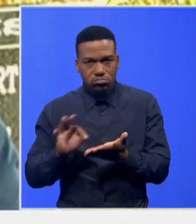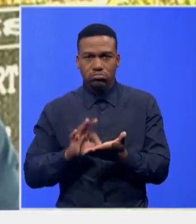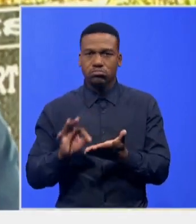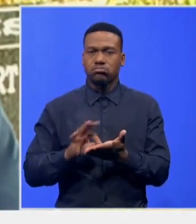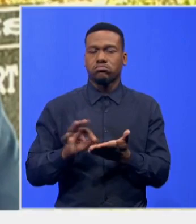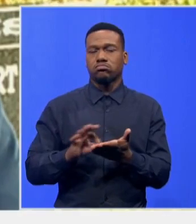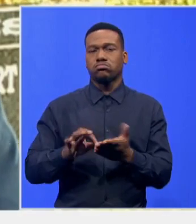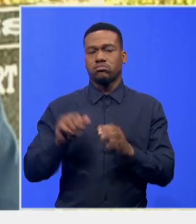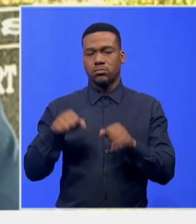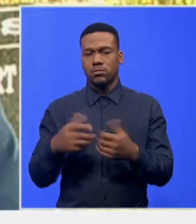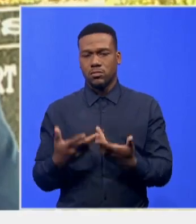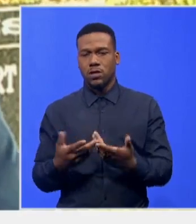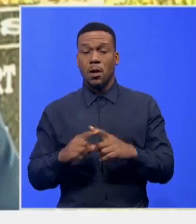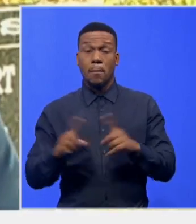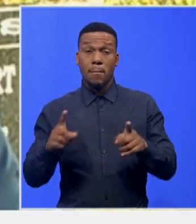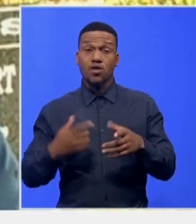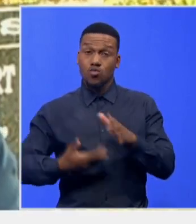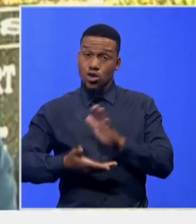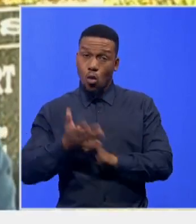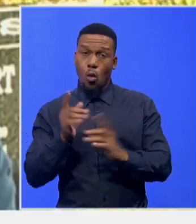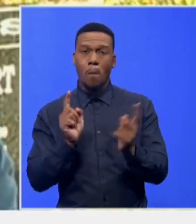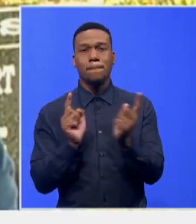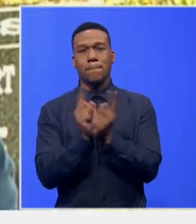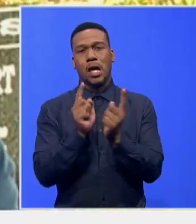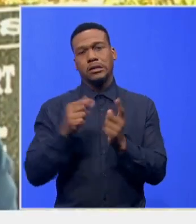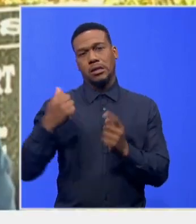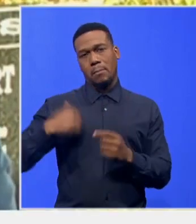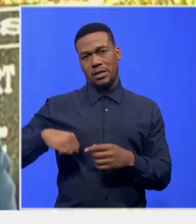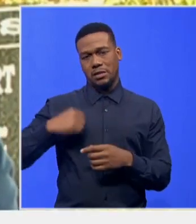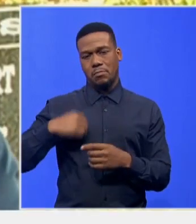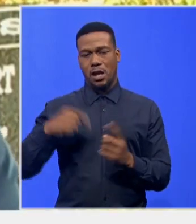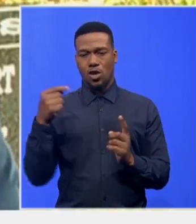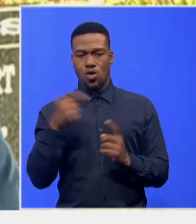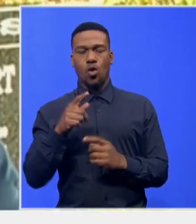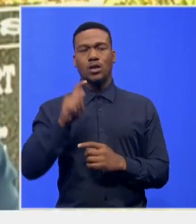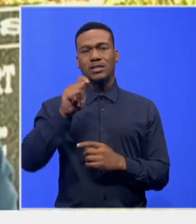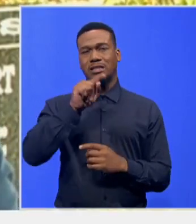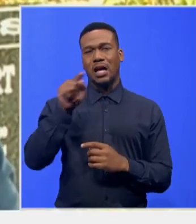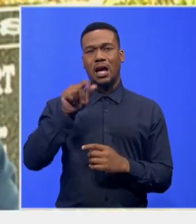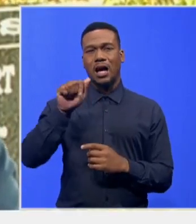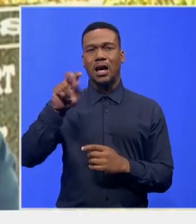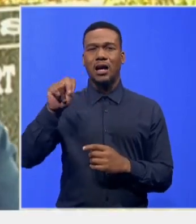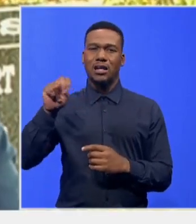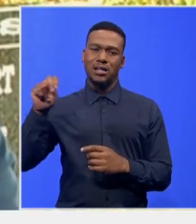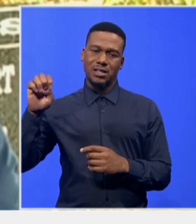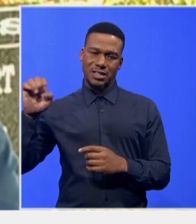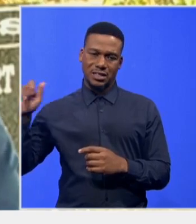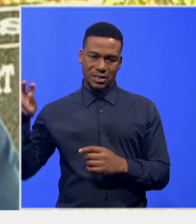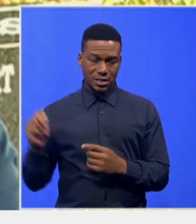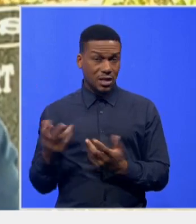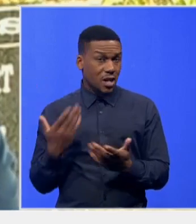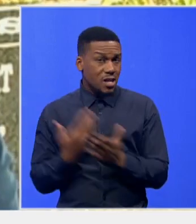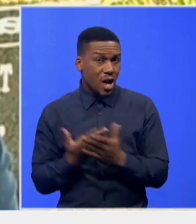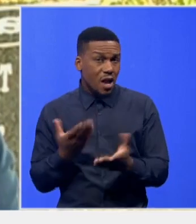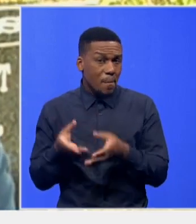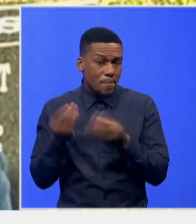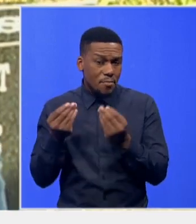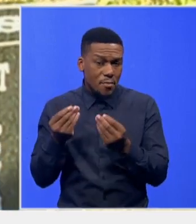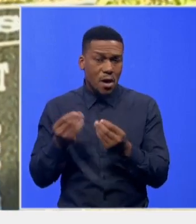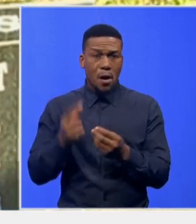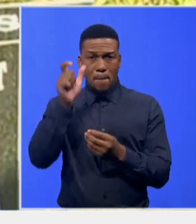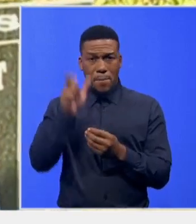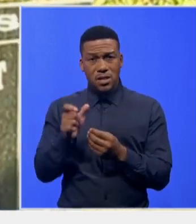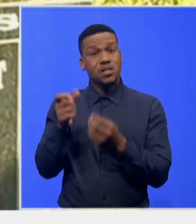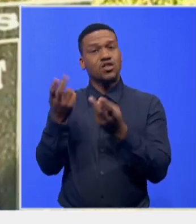be taking this up with the Greater Zanin municipality just to find out when will the people of Nkowankowa get a replacement